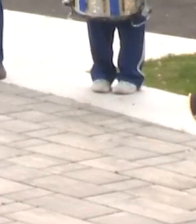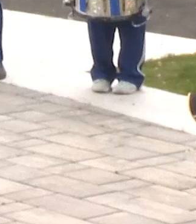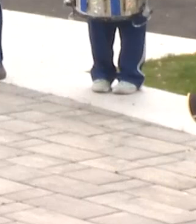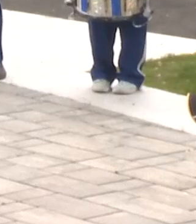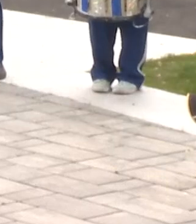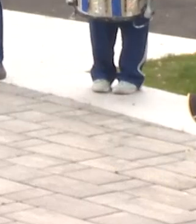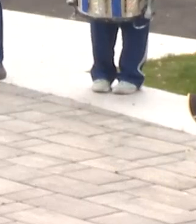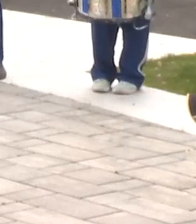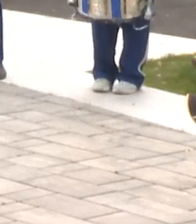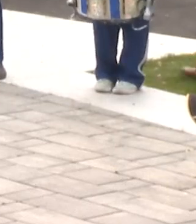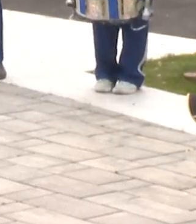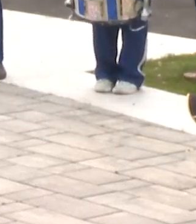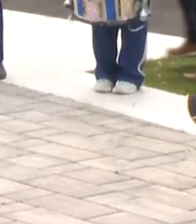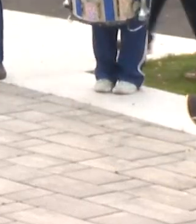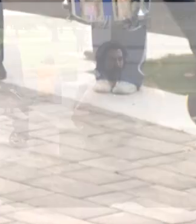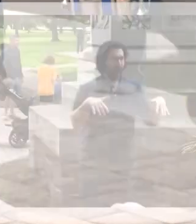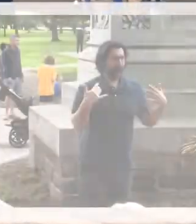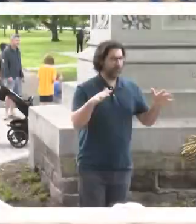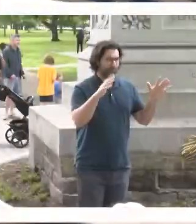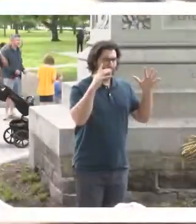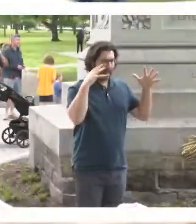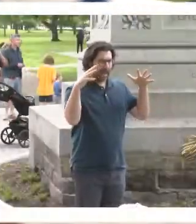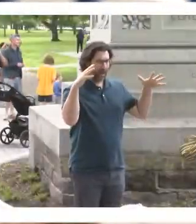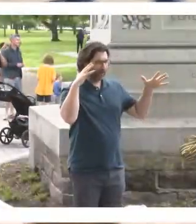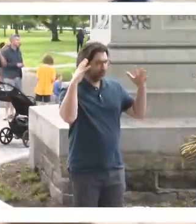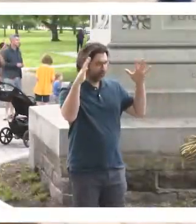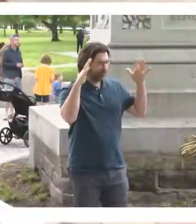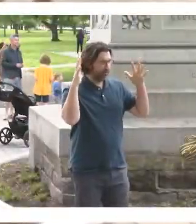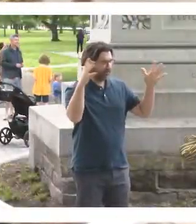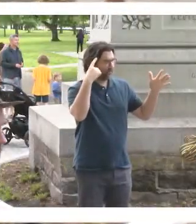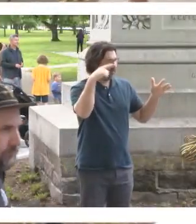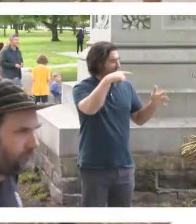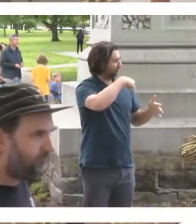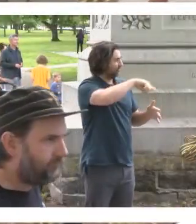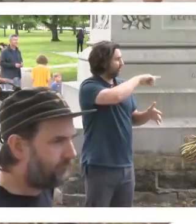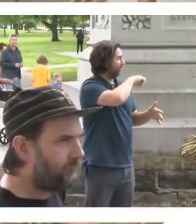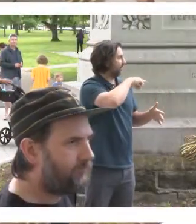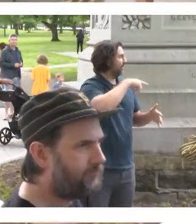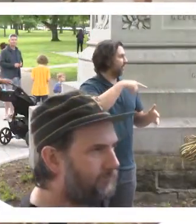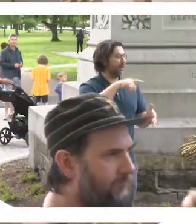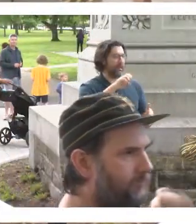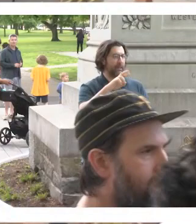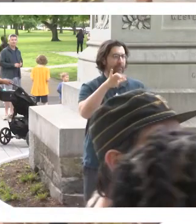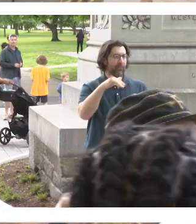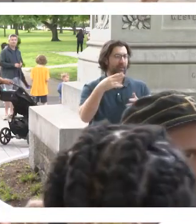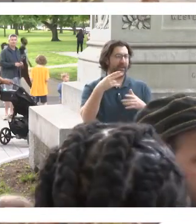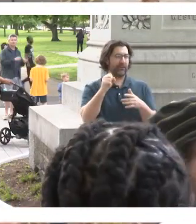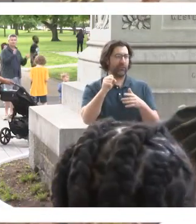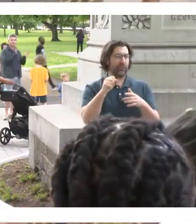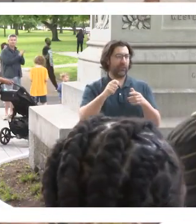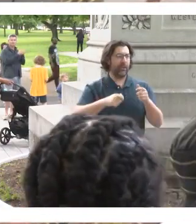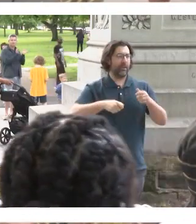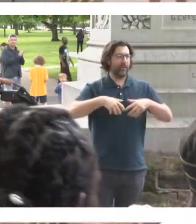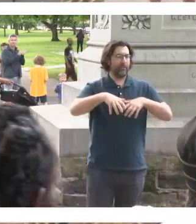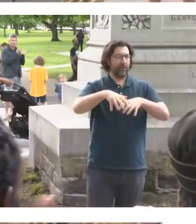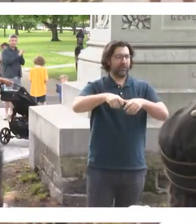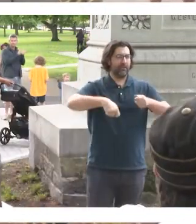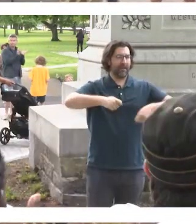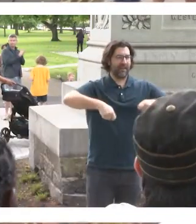let's give another loud round of applause for the Perry High School Marching